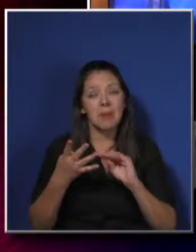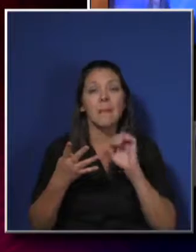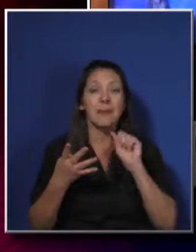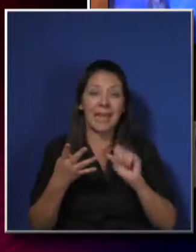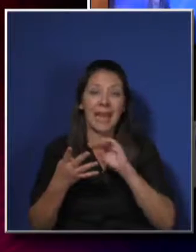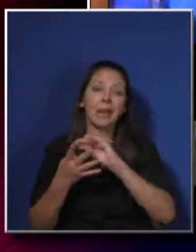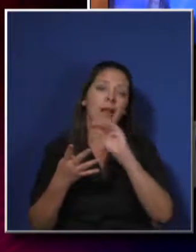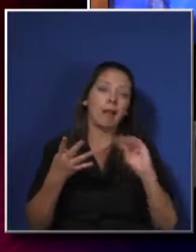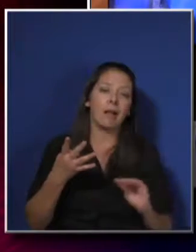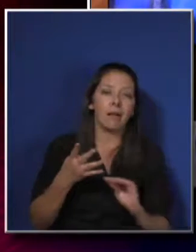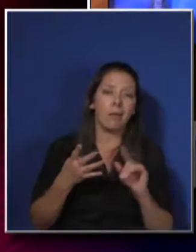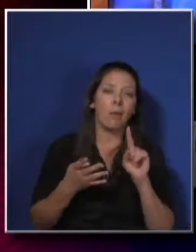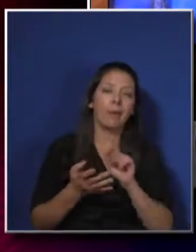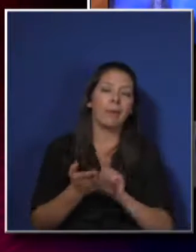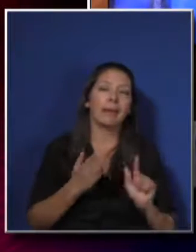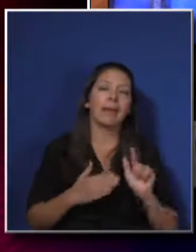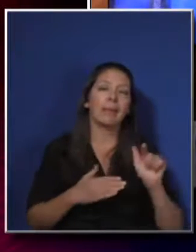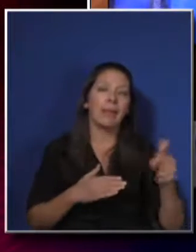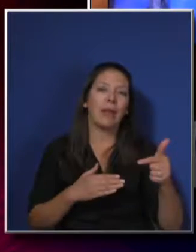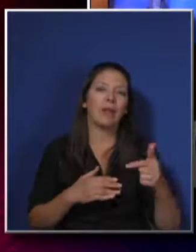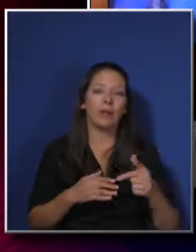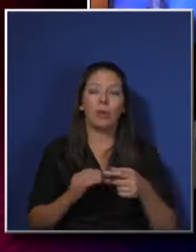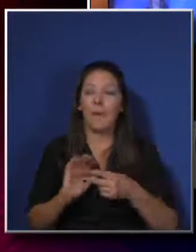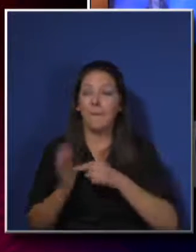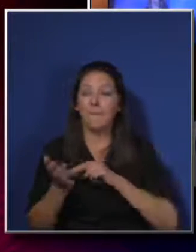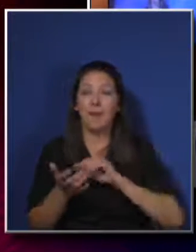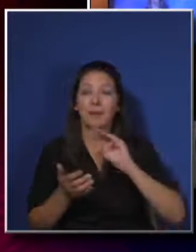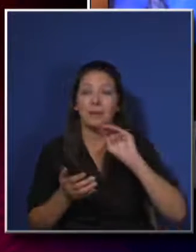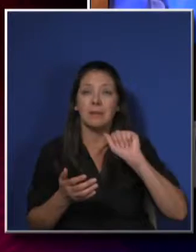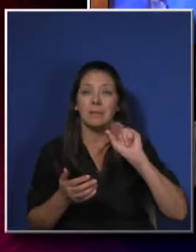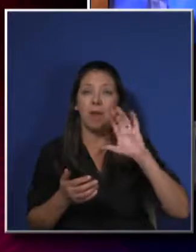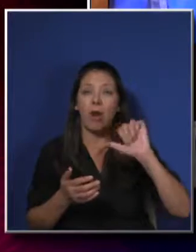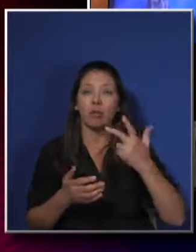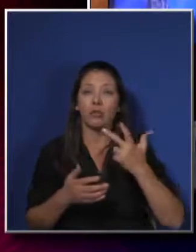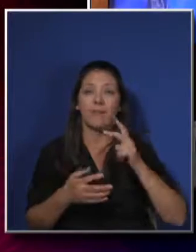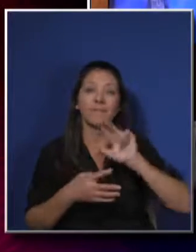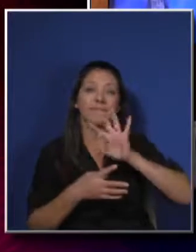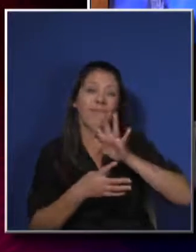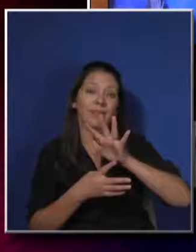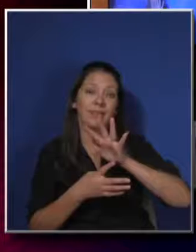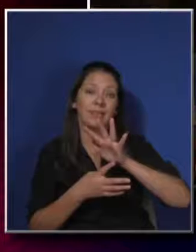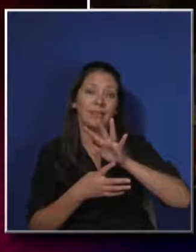later. It would March 5th. I mean, March 5th is the week before. Is that?